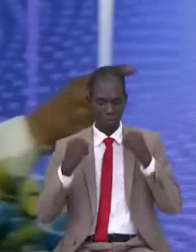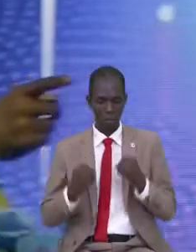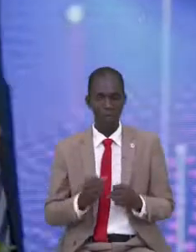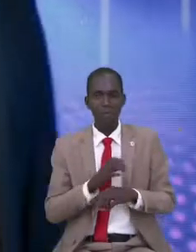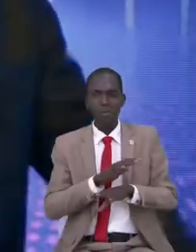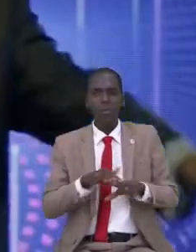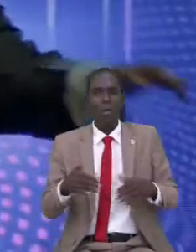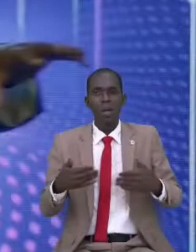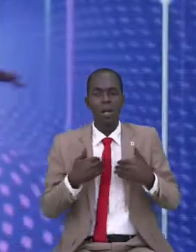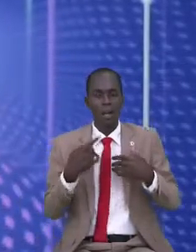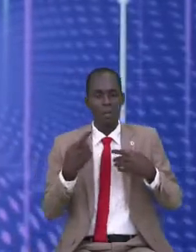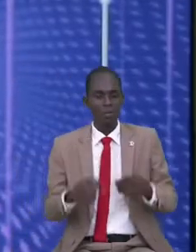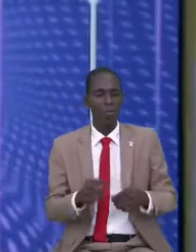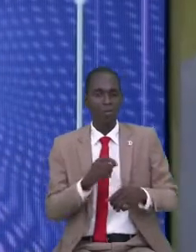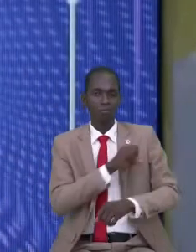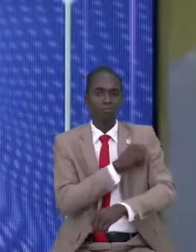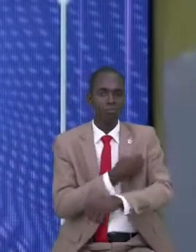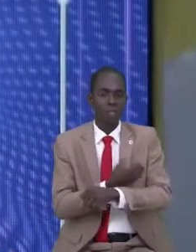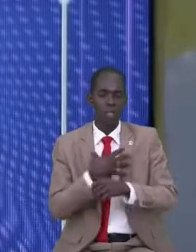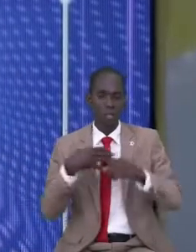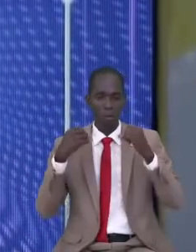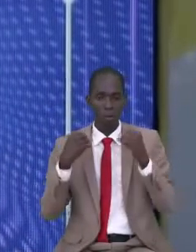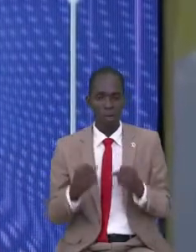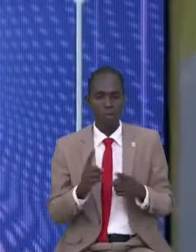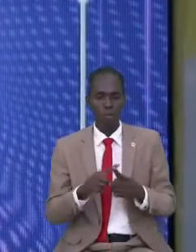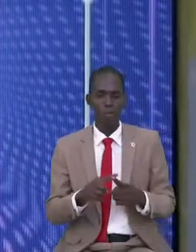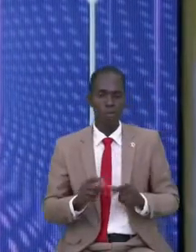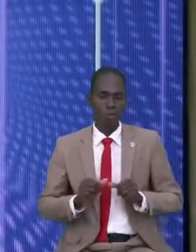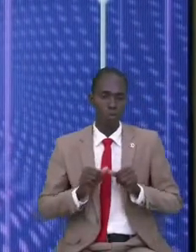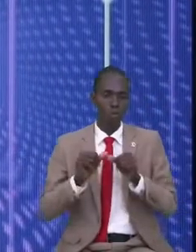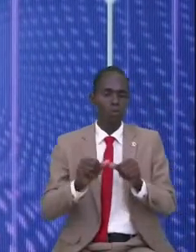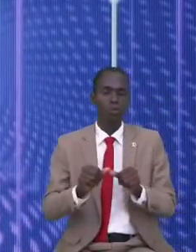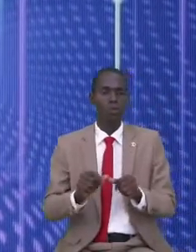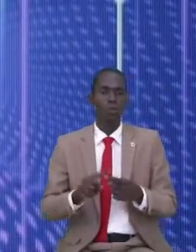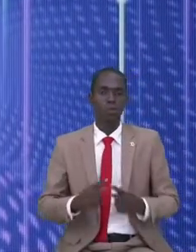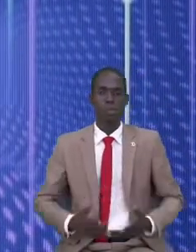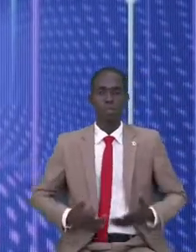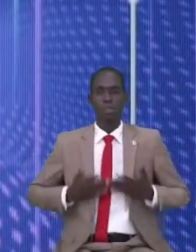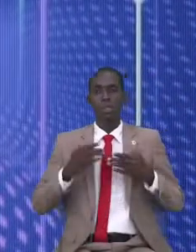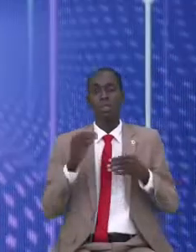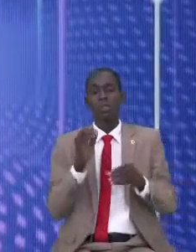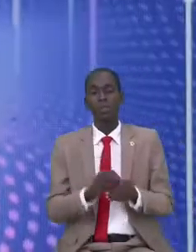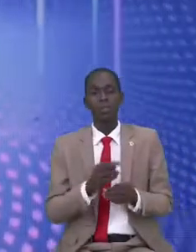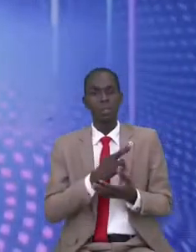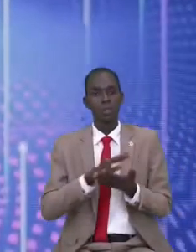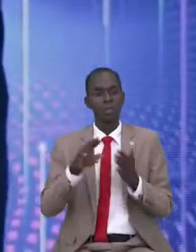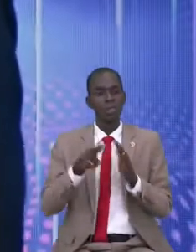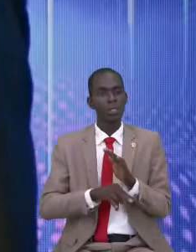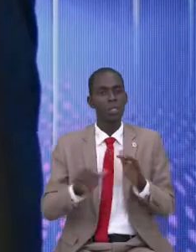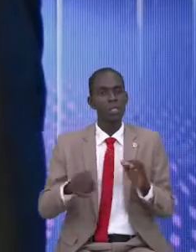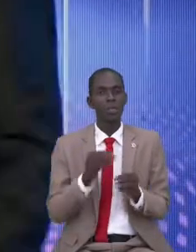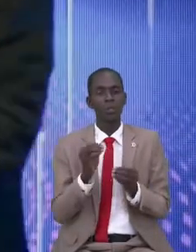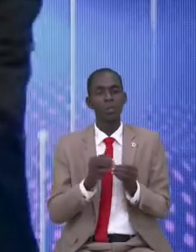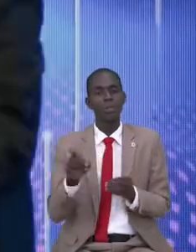not have the power to live in righteousness anymore. They are falling from Christ. They